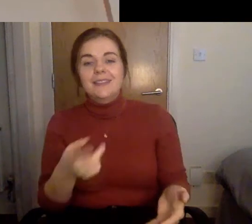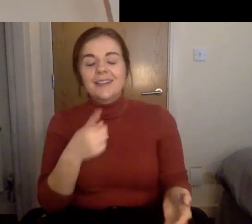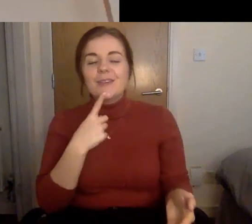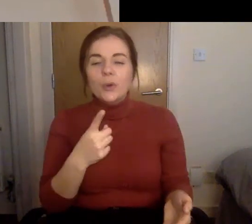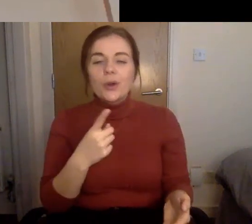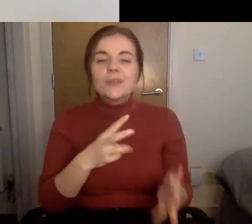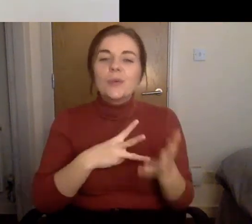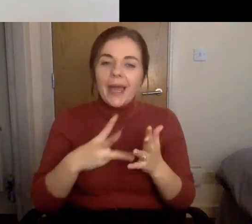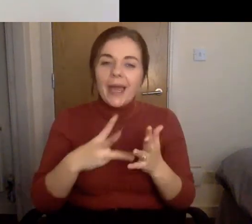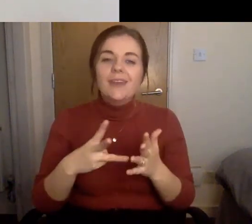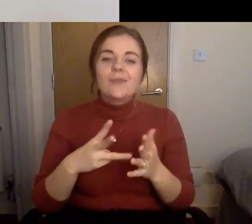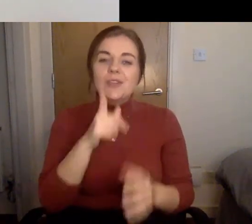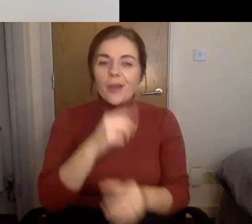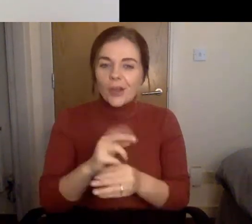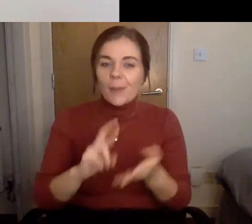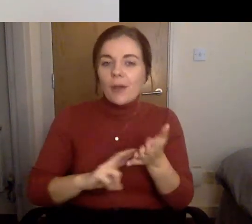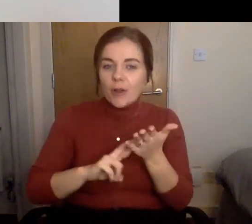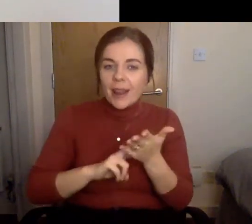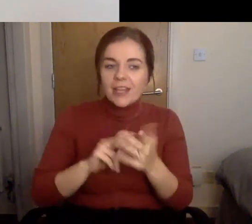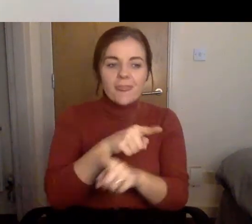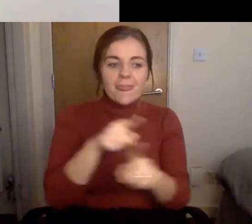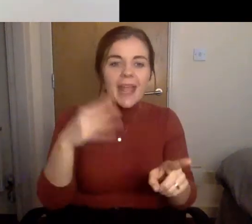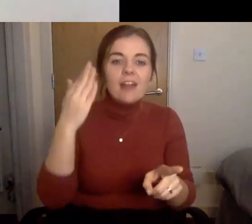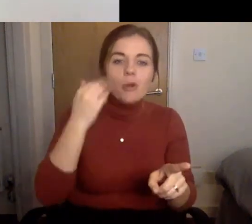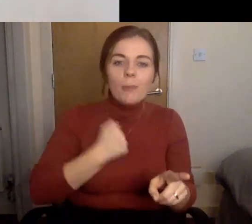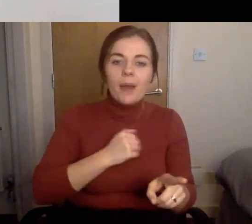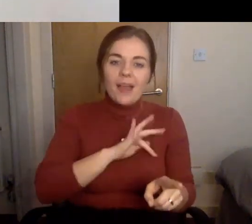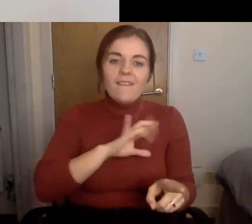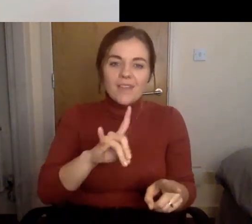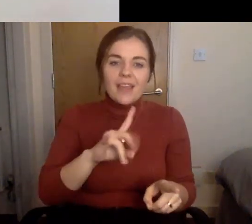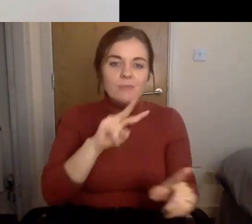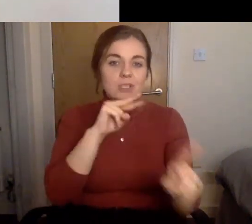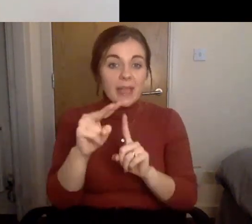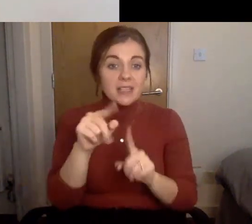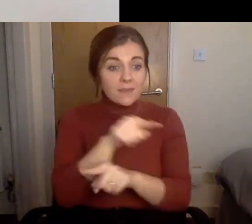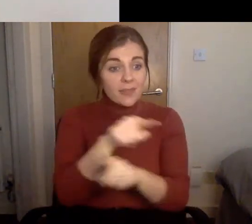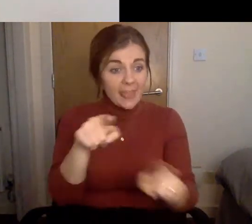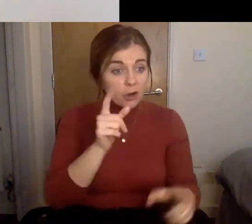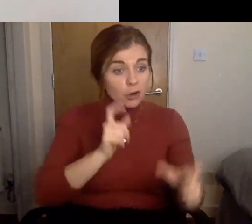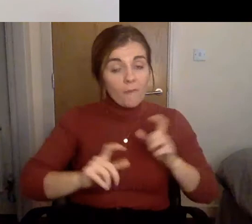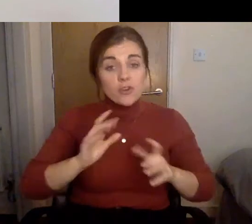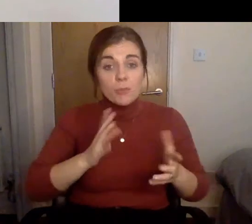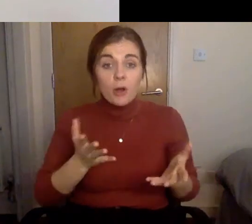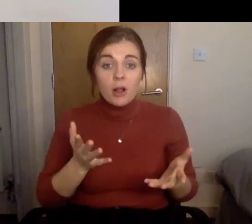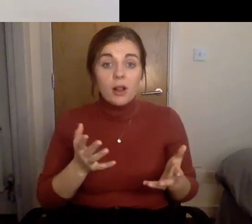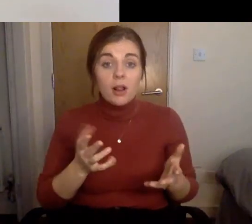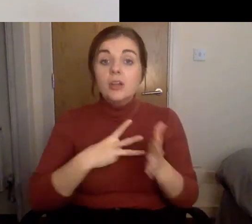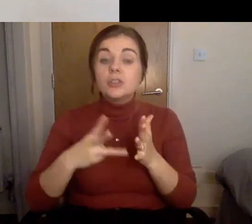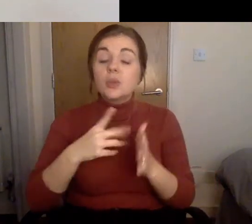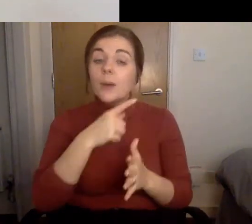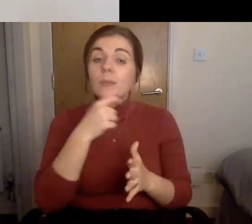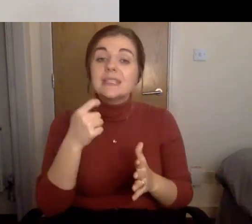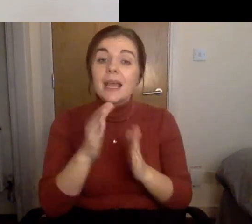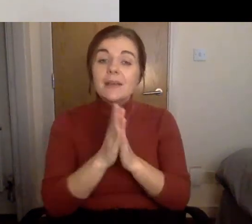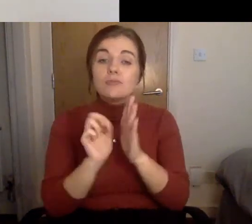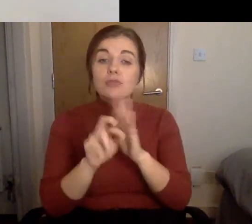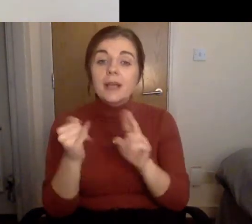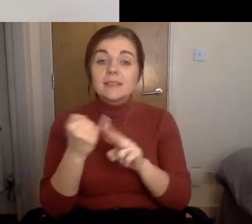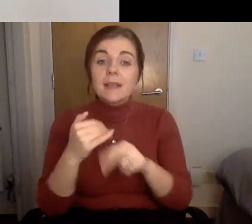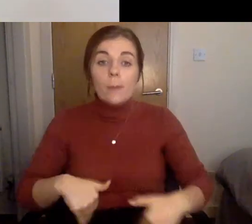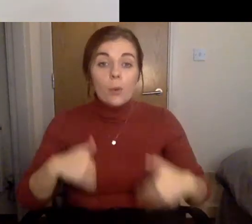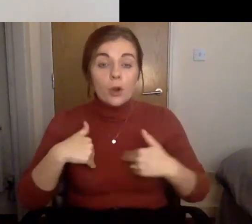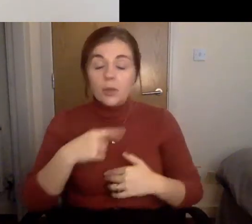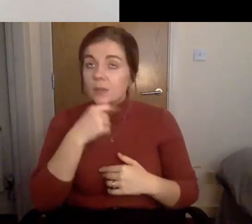religion, they know my faith perspective and they're comfortable with that. So when we say our prayers in the mornings, which we do